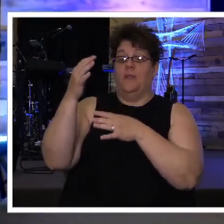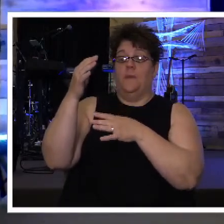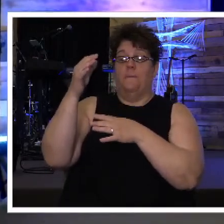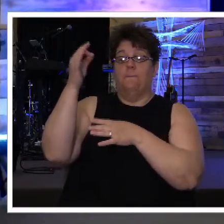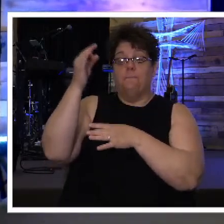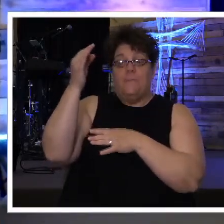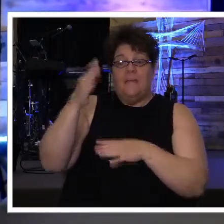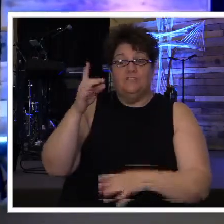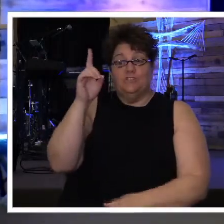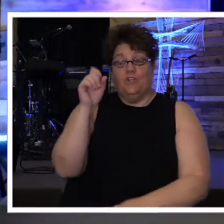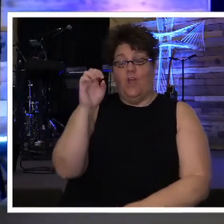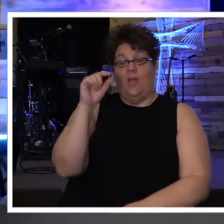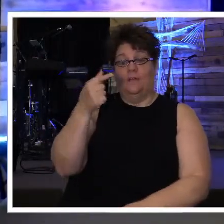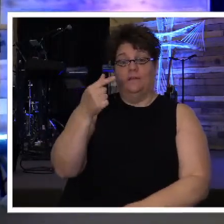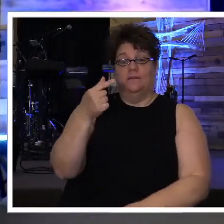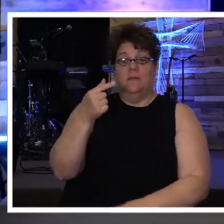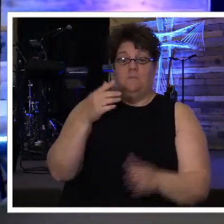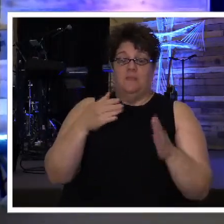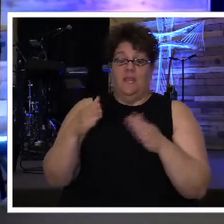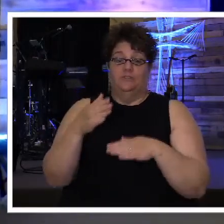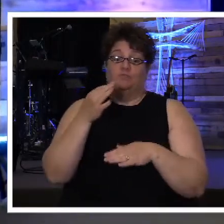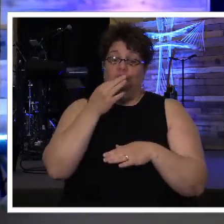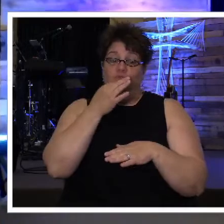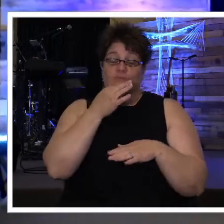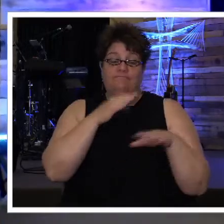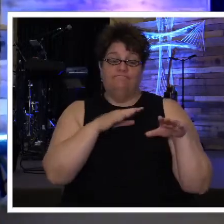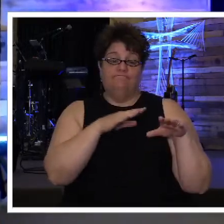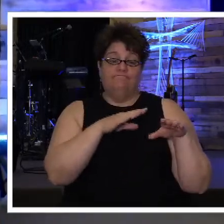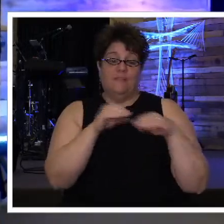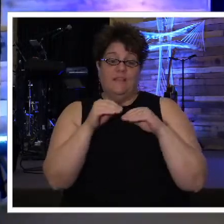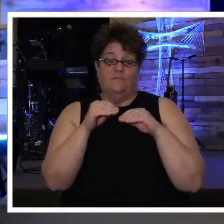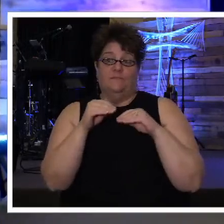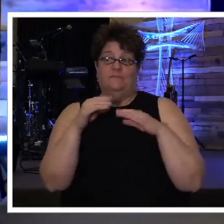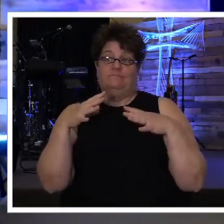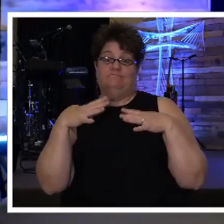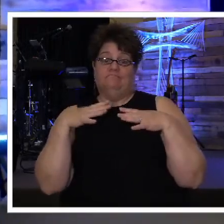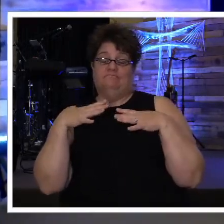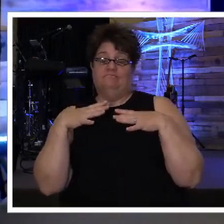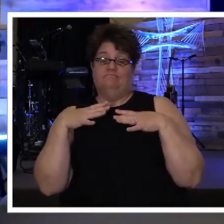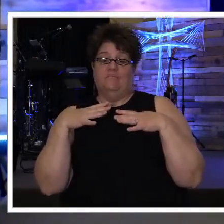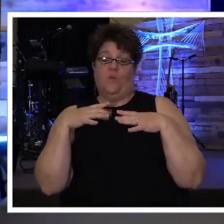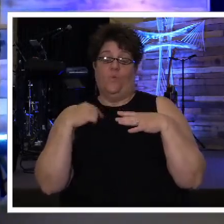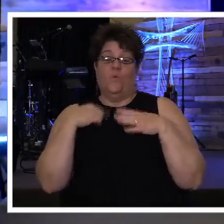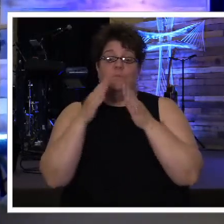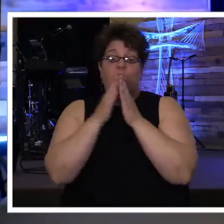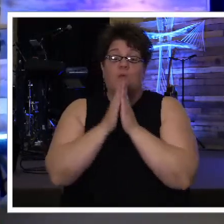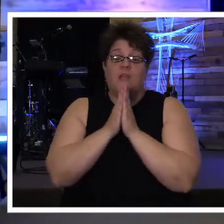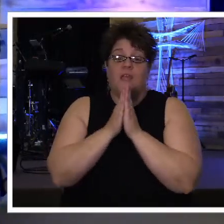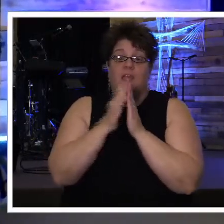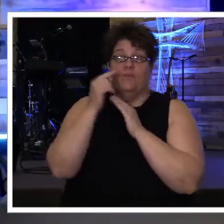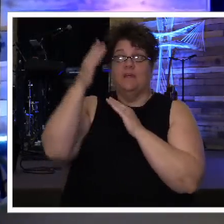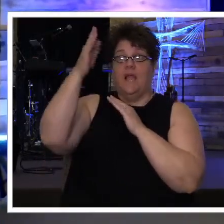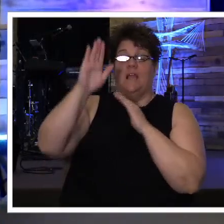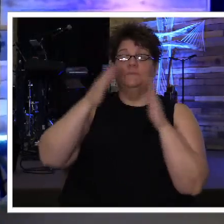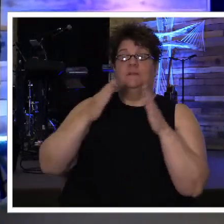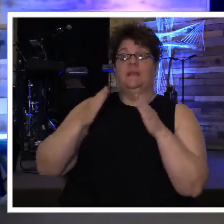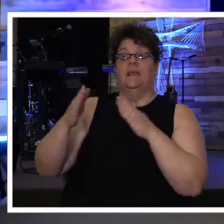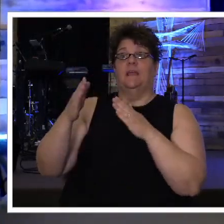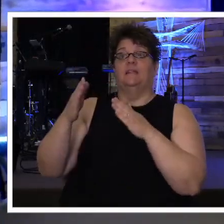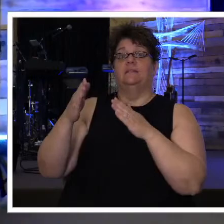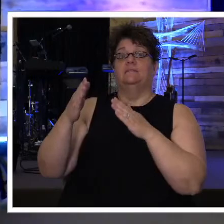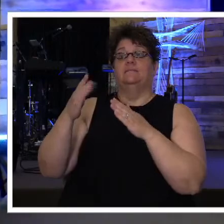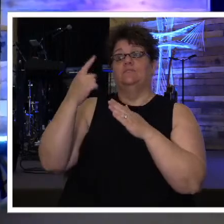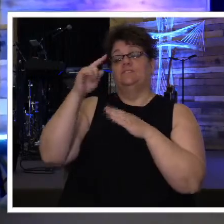he's away, we can be praying together as a body and seeking the will of the Lord for whatever it is that he wants to do with his church.